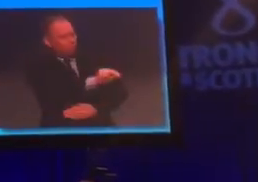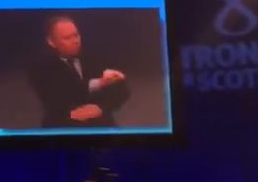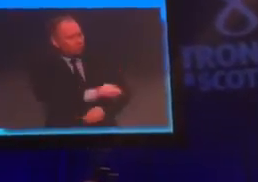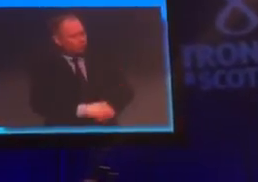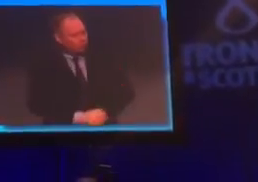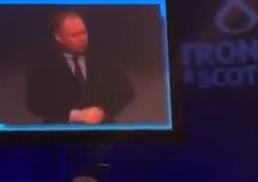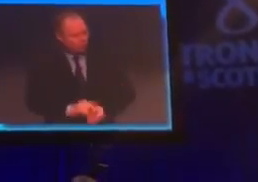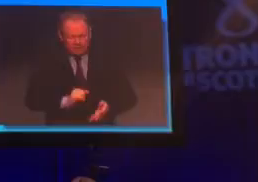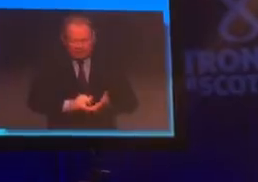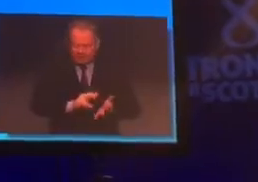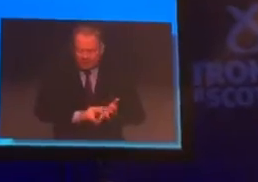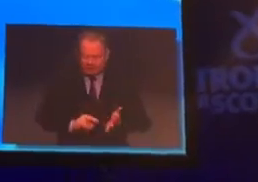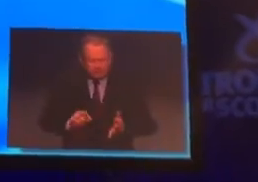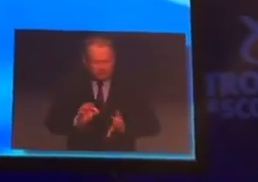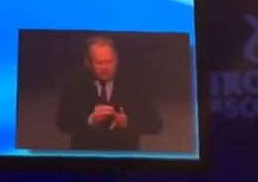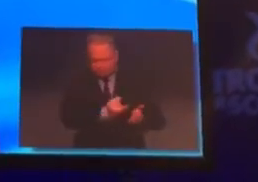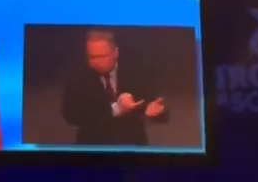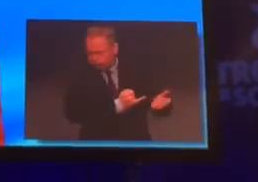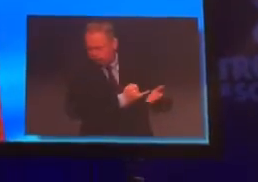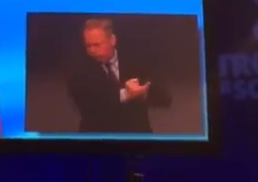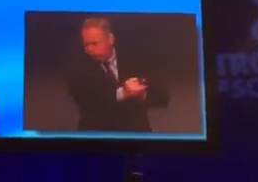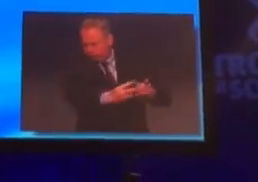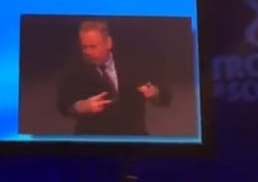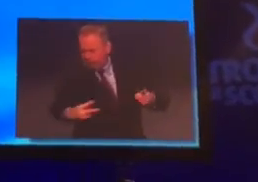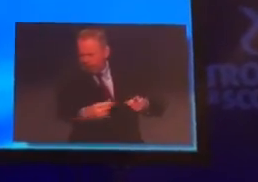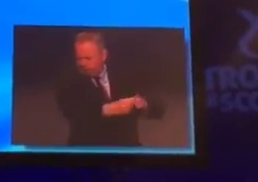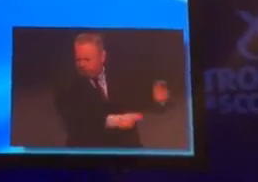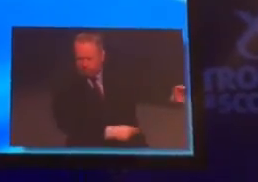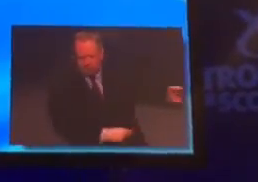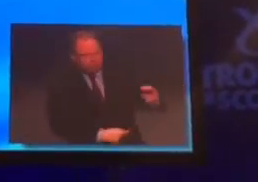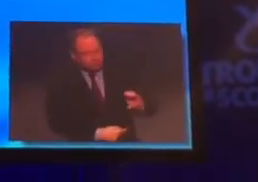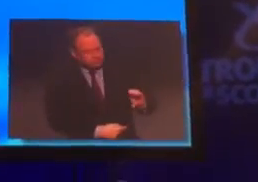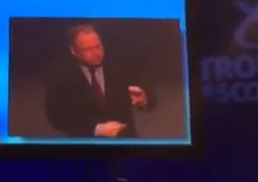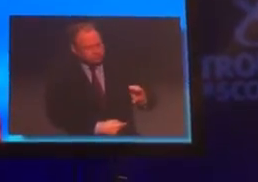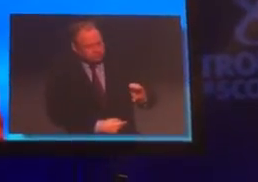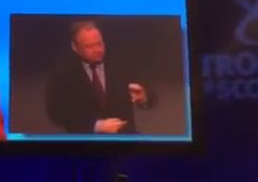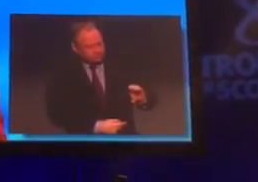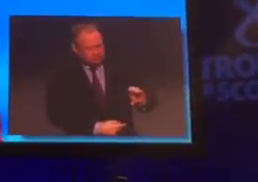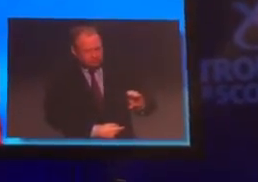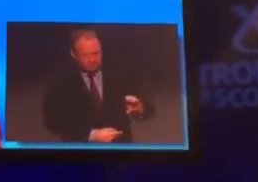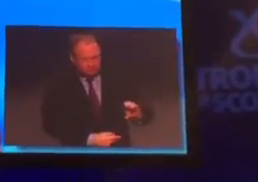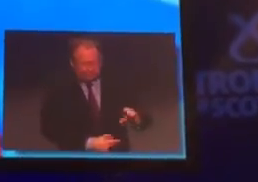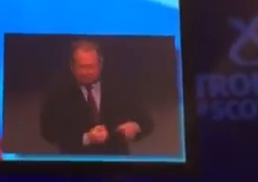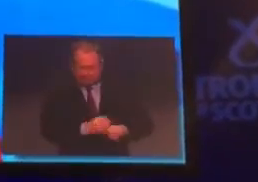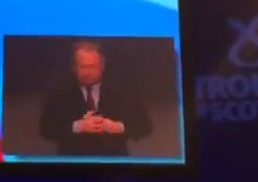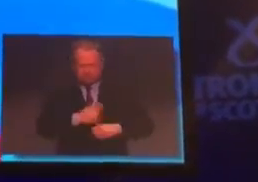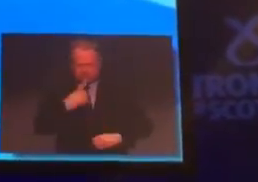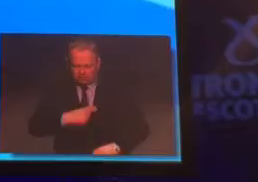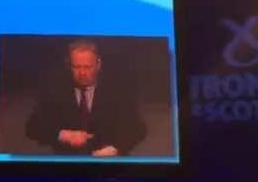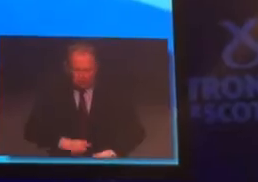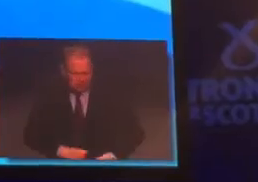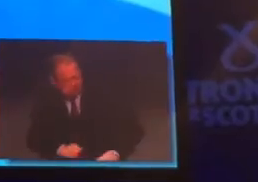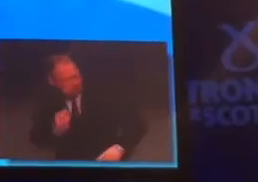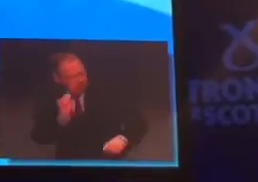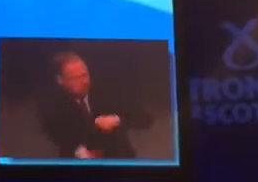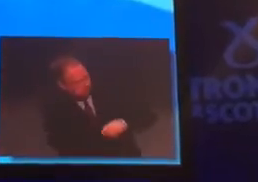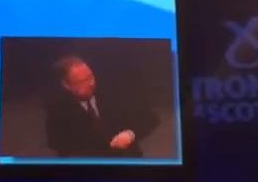The SNP saw off the Tory Treasury, or as we say in Glasgow, we gubbed them.